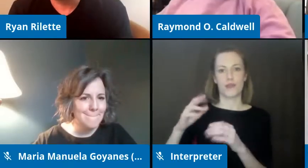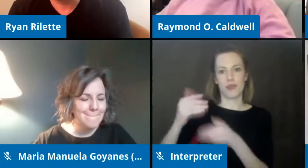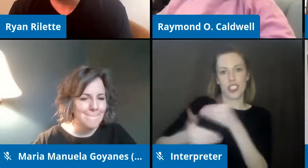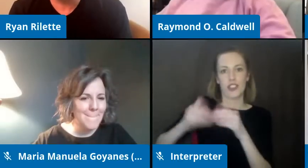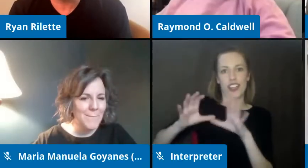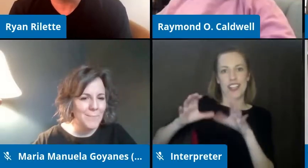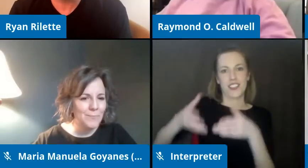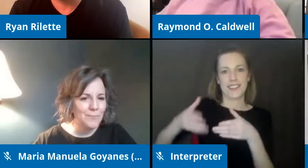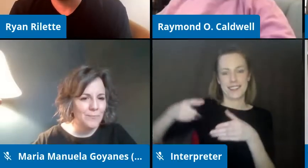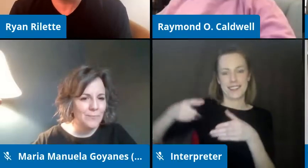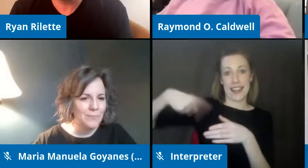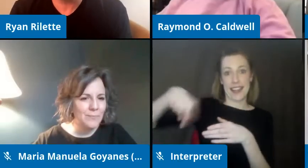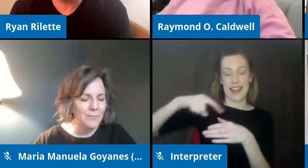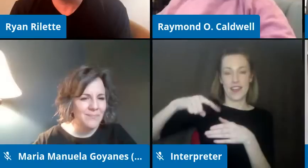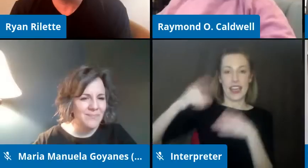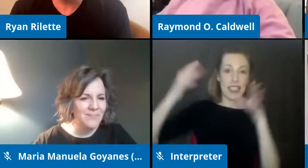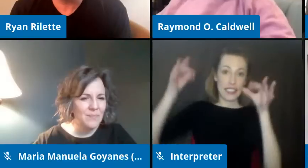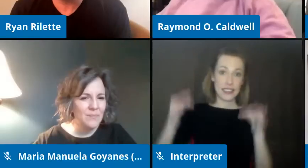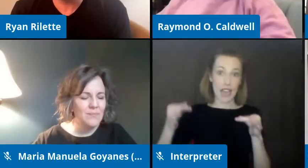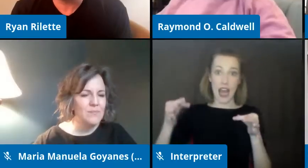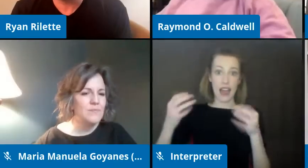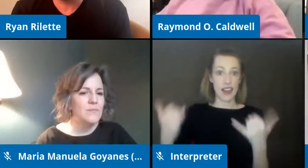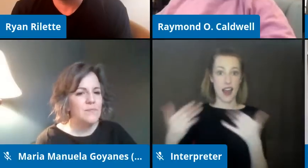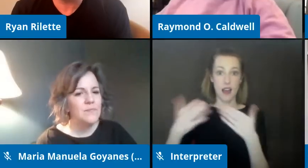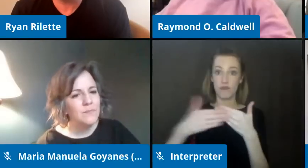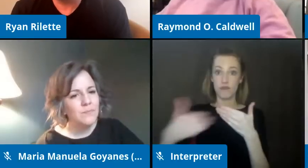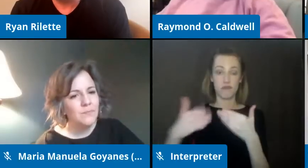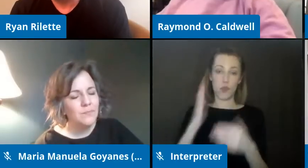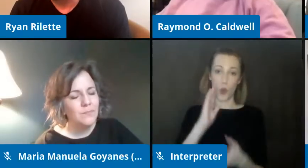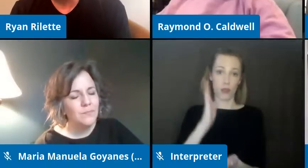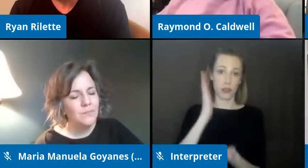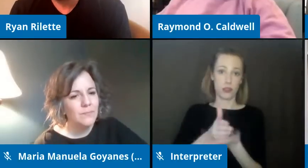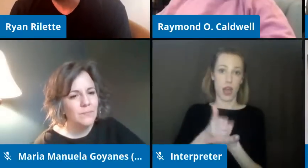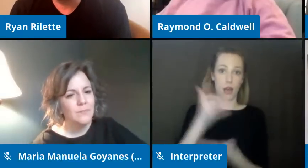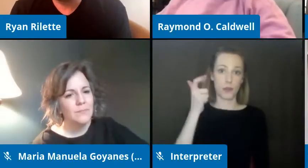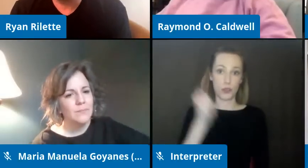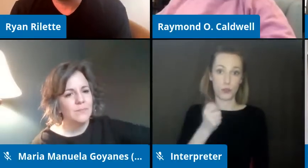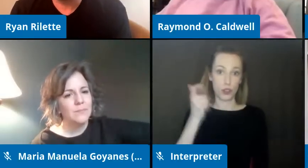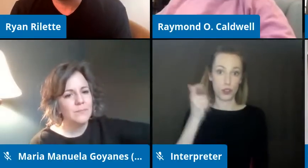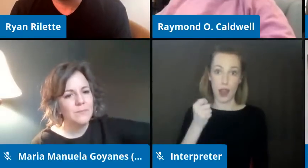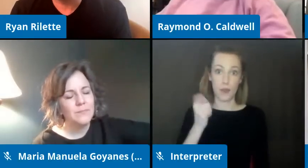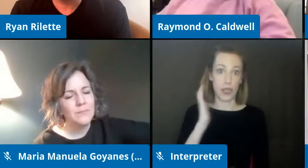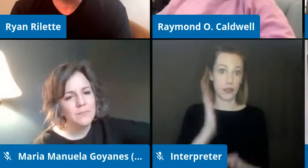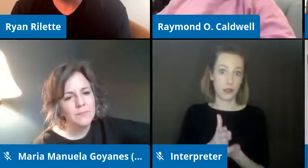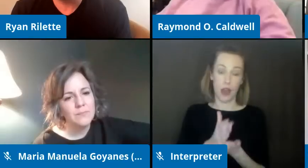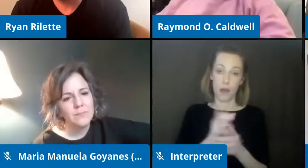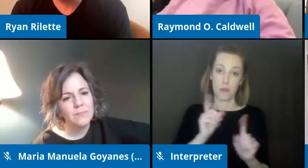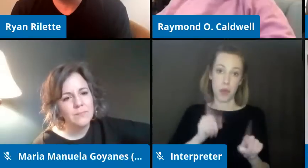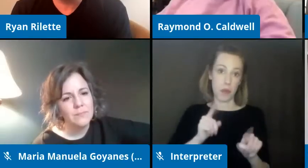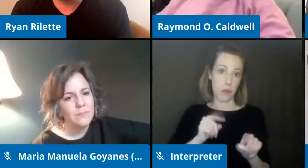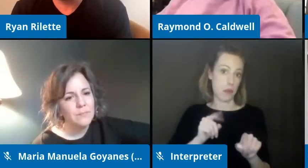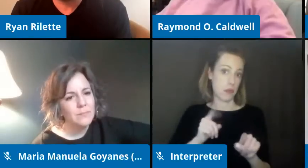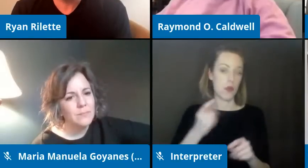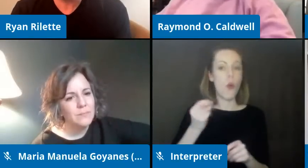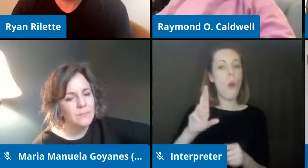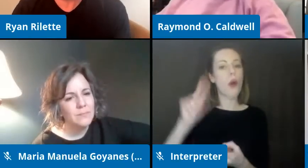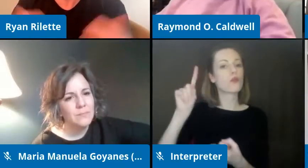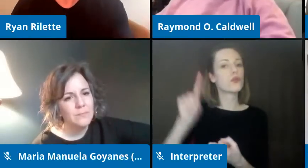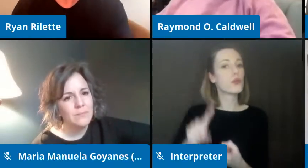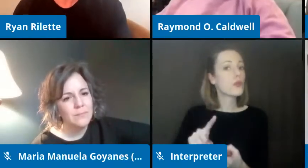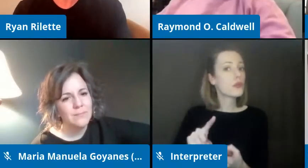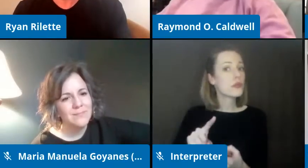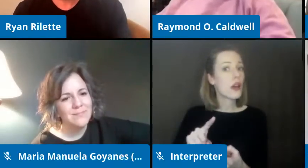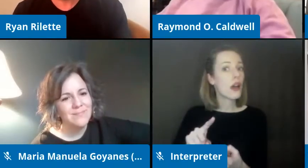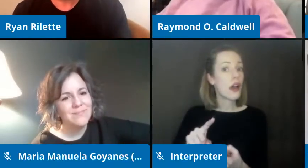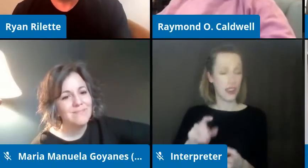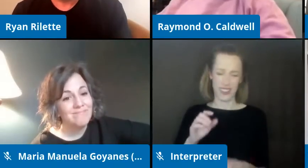extent that they're not going to subscribe to the theater as much as they did in the past, I think we could be looking at a change in just the whole idea